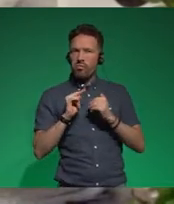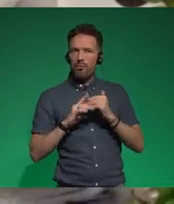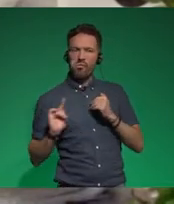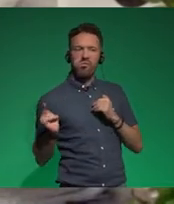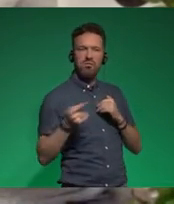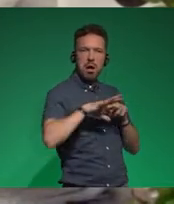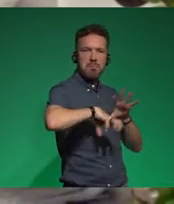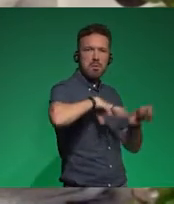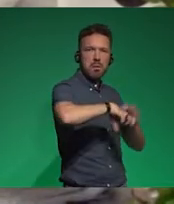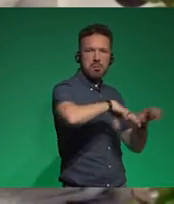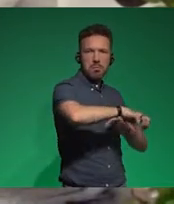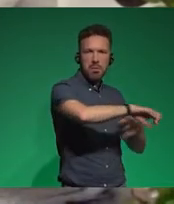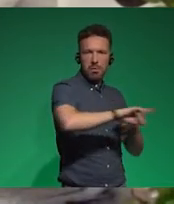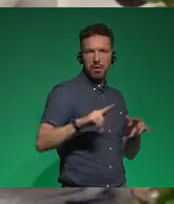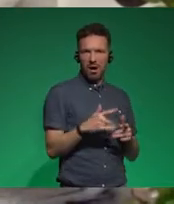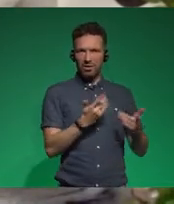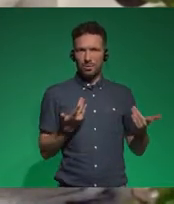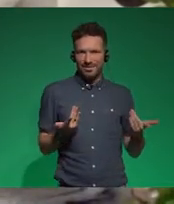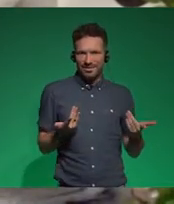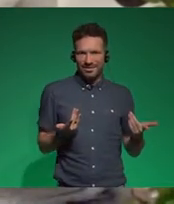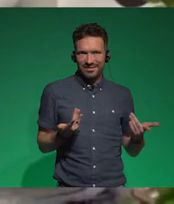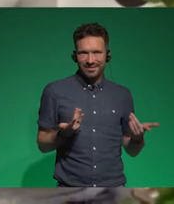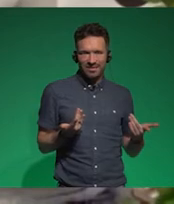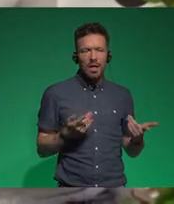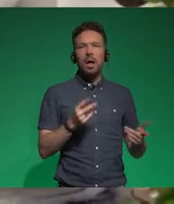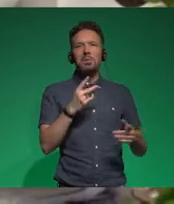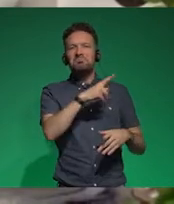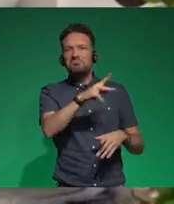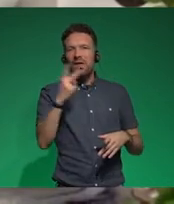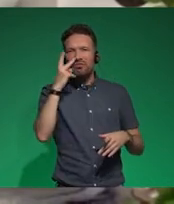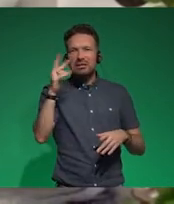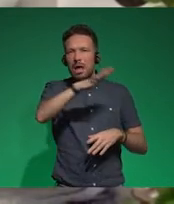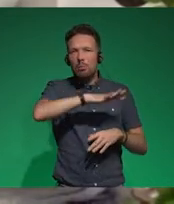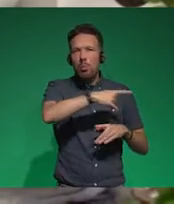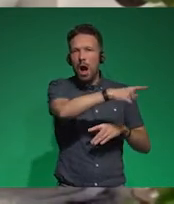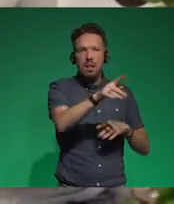mismanagement. And you know, given to